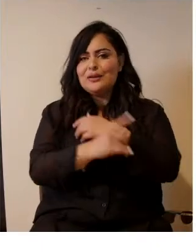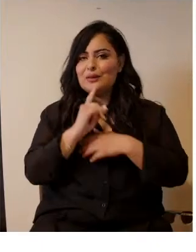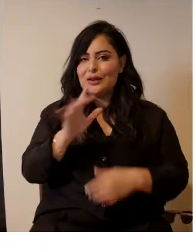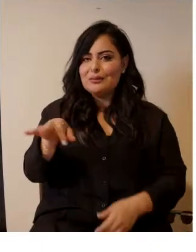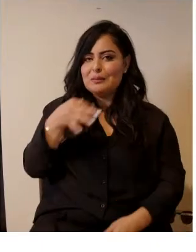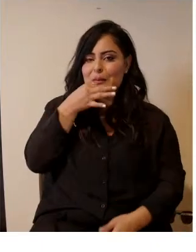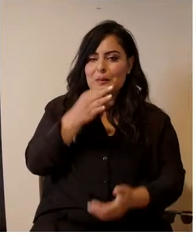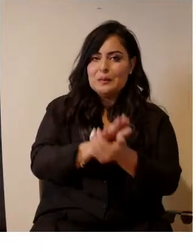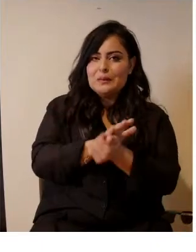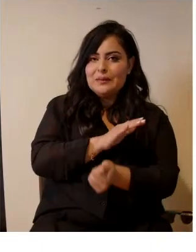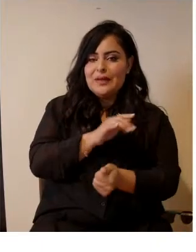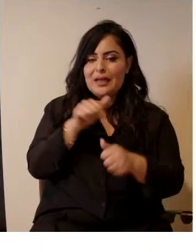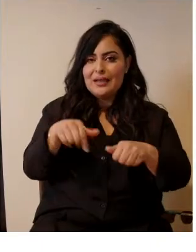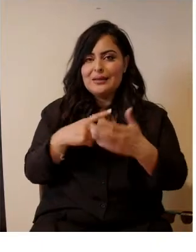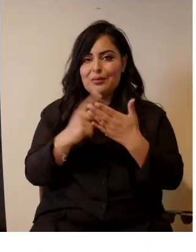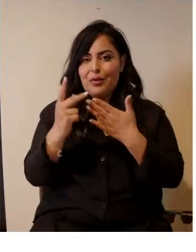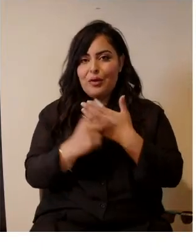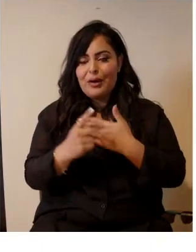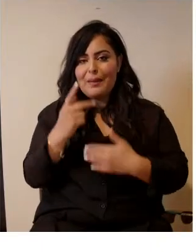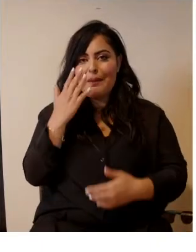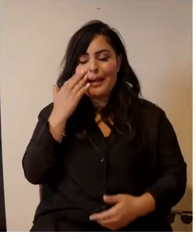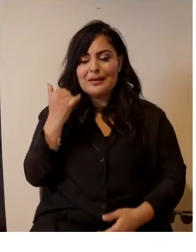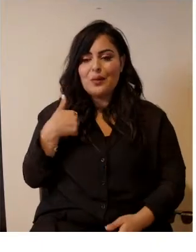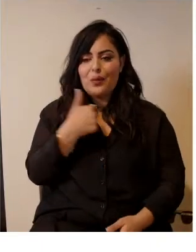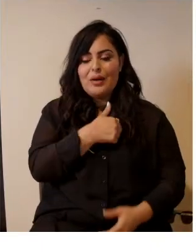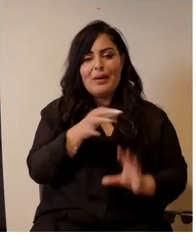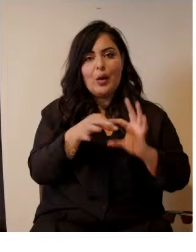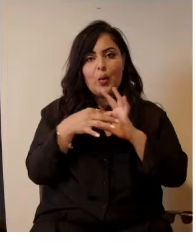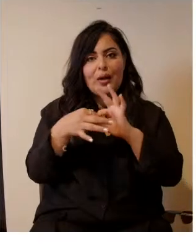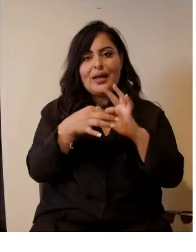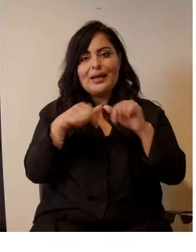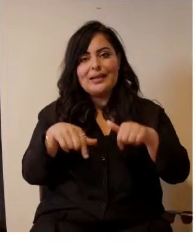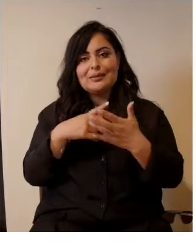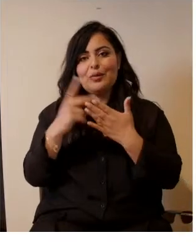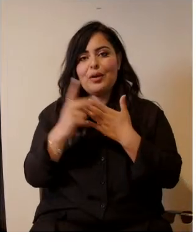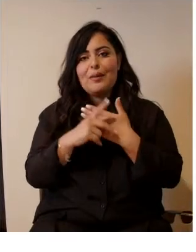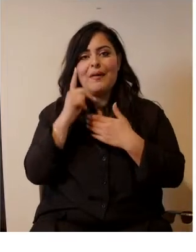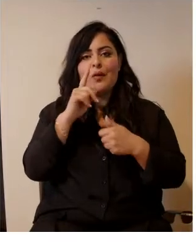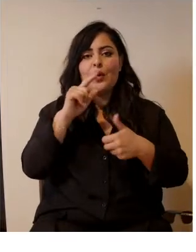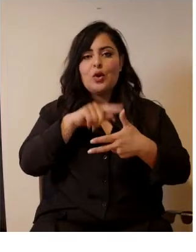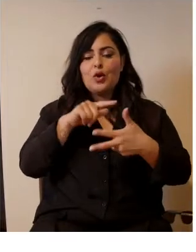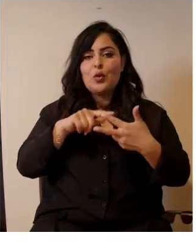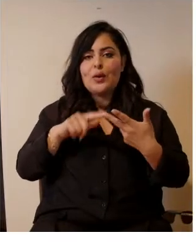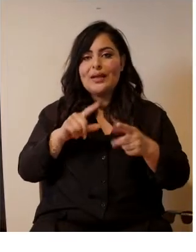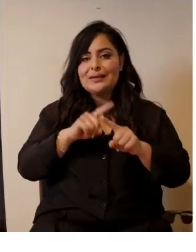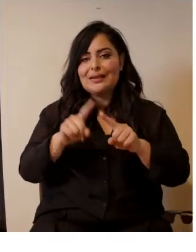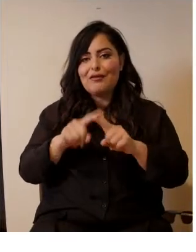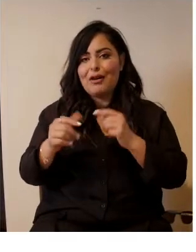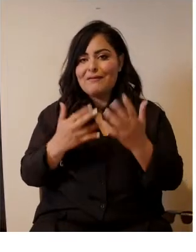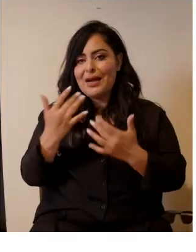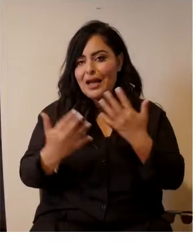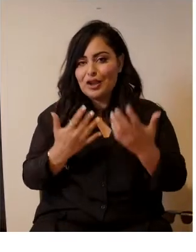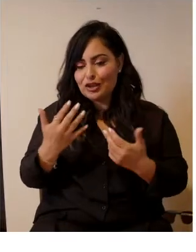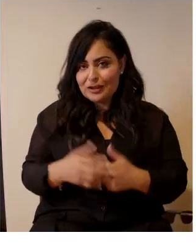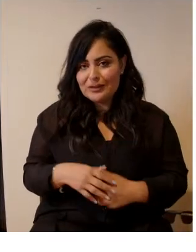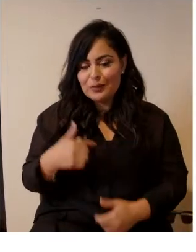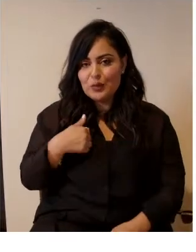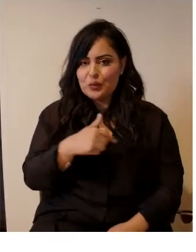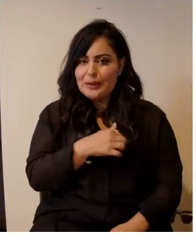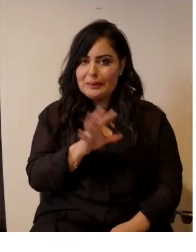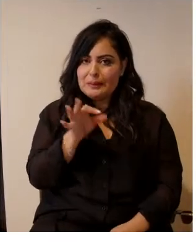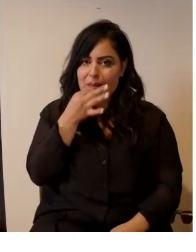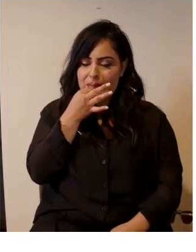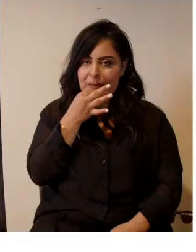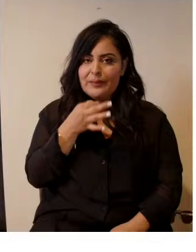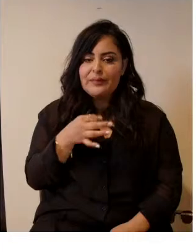we've been the fiduciary and the coordinator of this program for 3 different fires so far, significant fires so far. So we're pretty good at it.